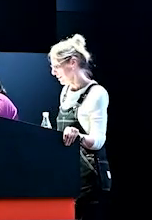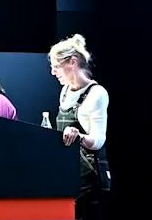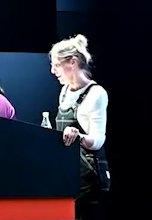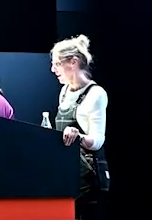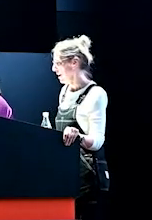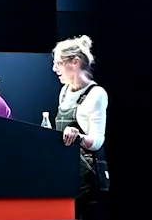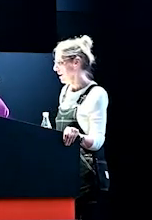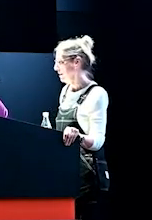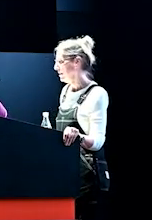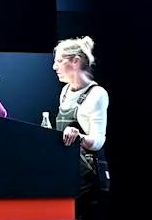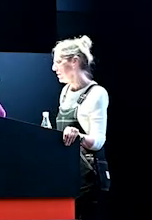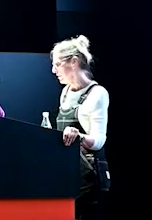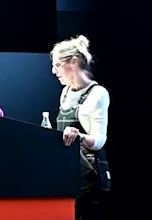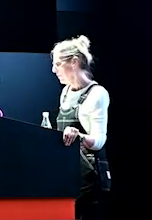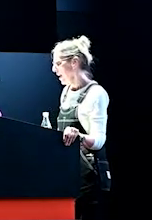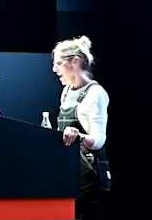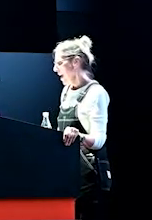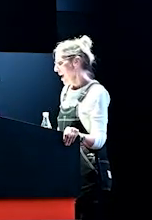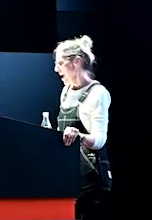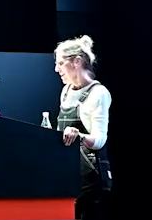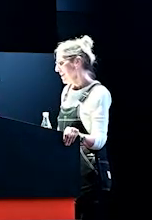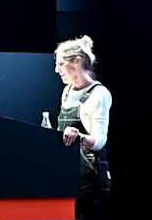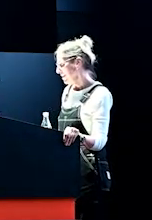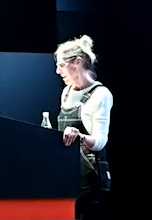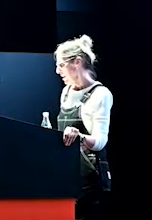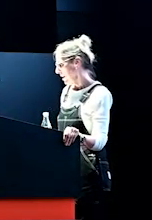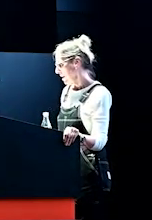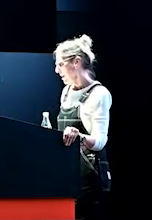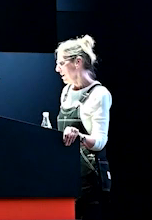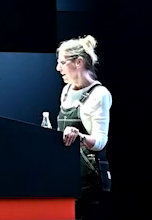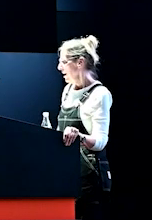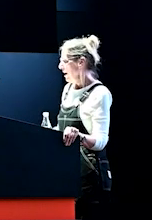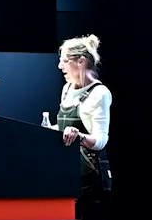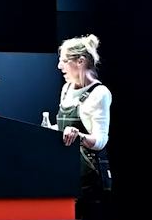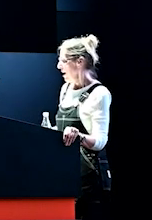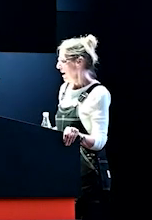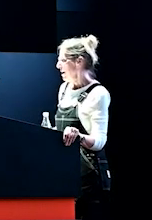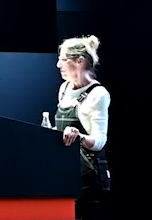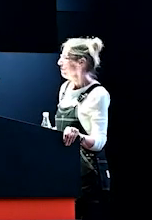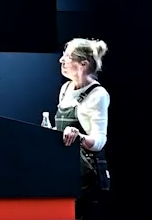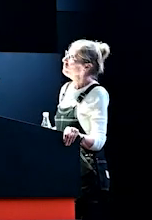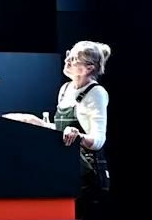branding agency in San Francisco. And he started